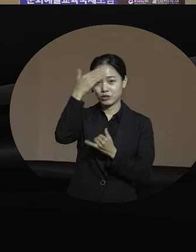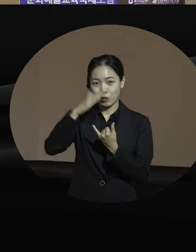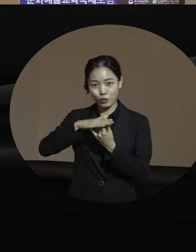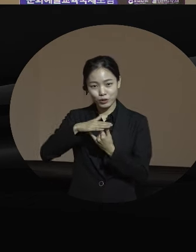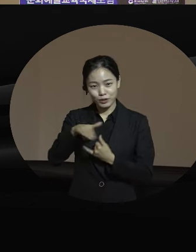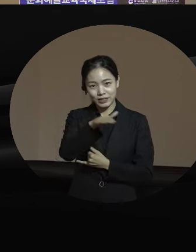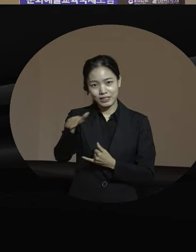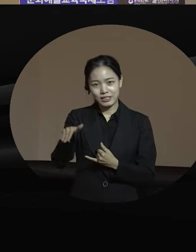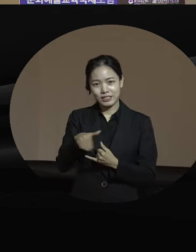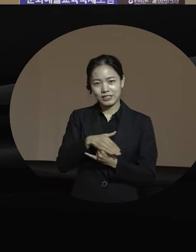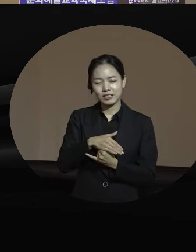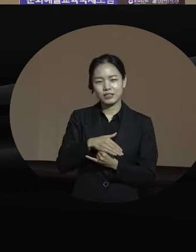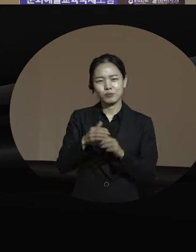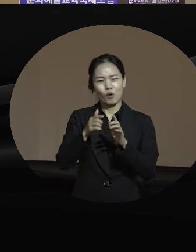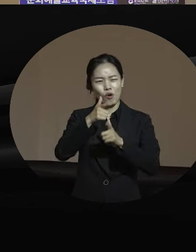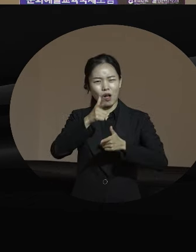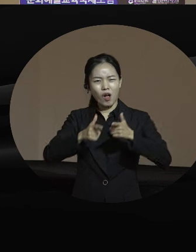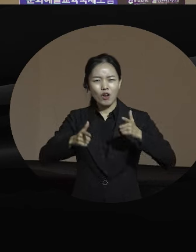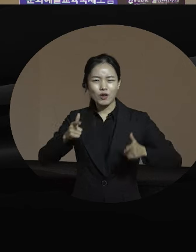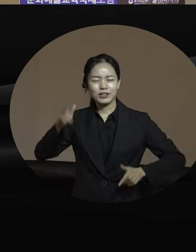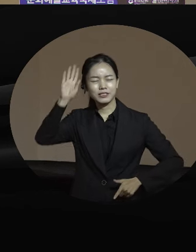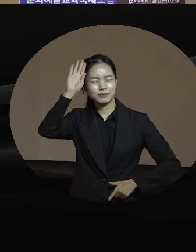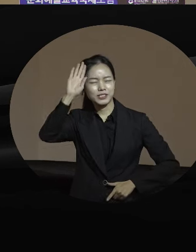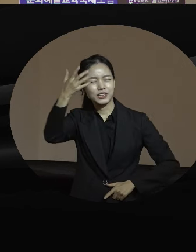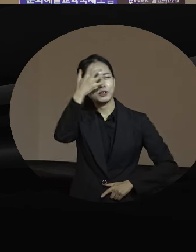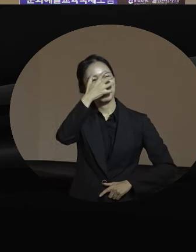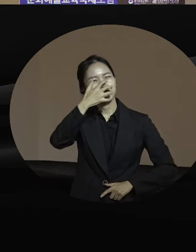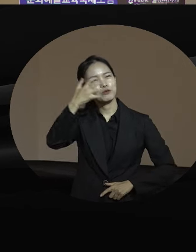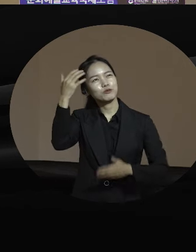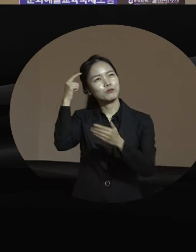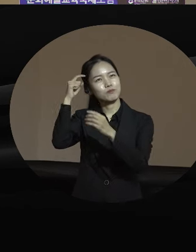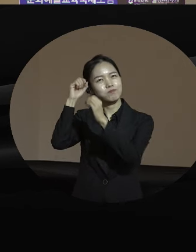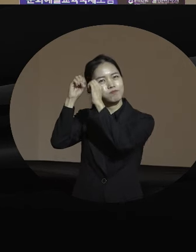possible, hopeful and colorful futures for themselves.